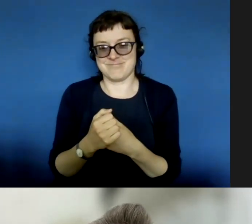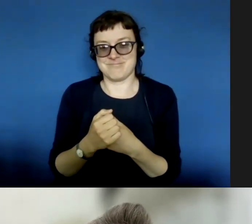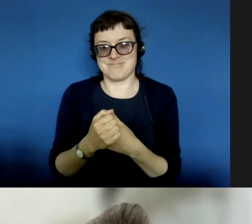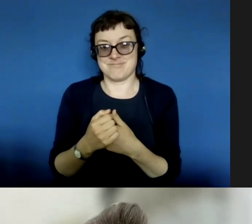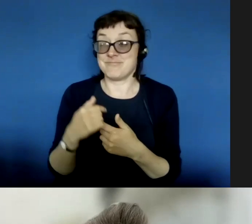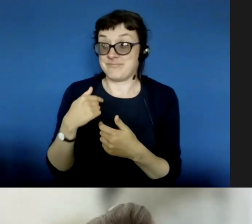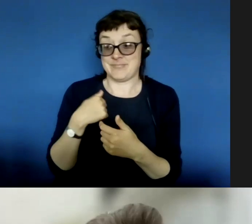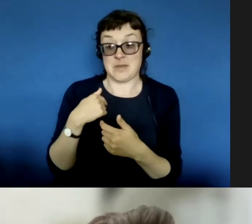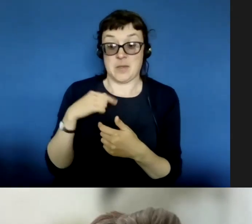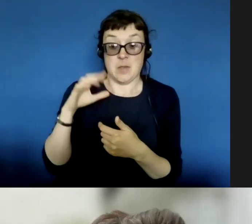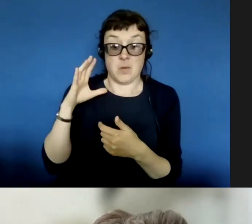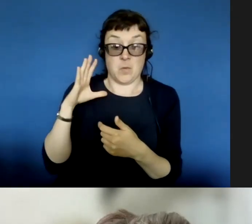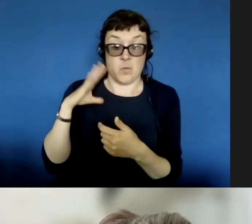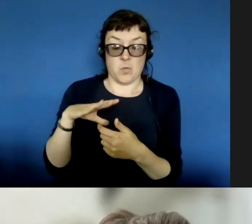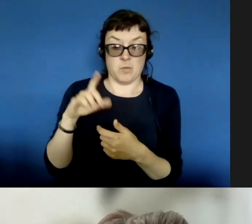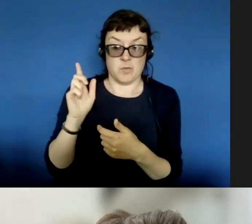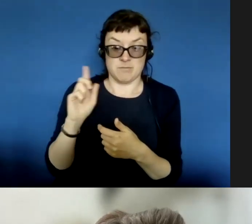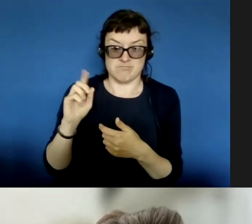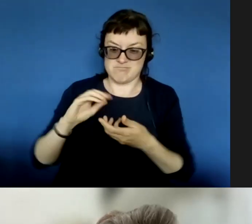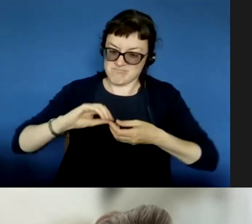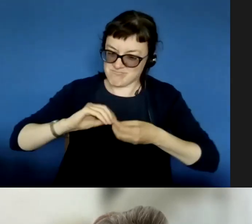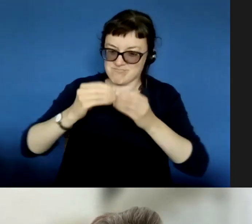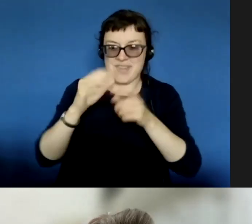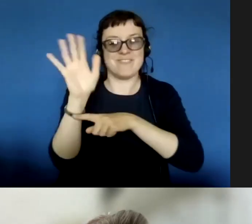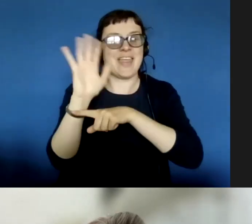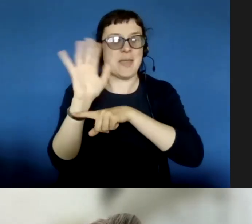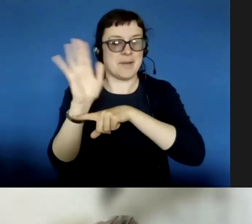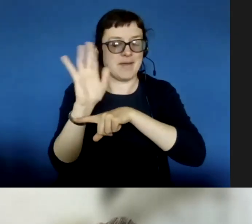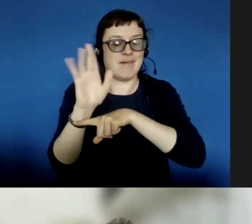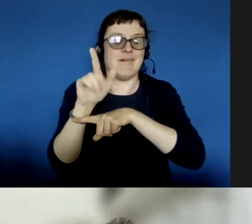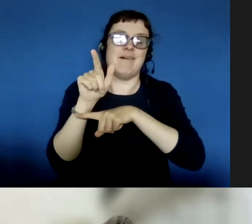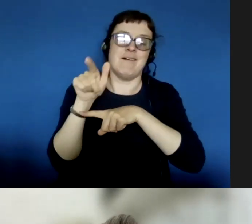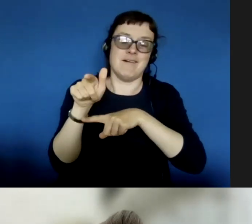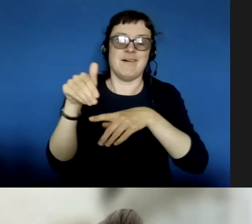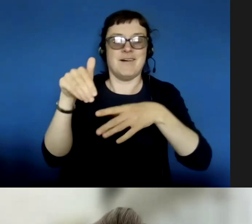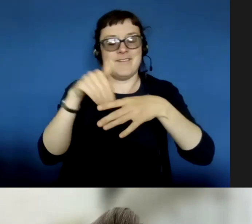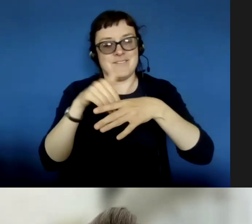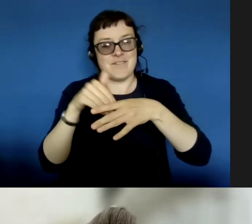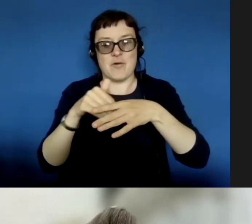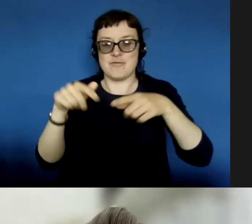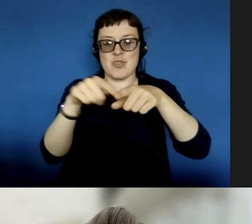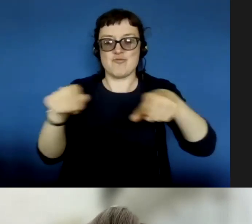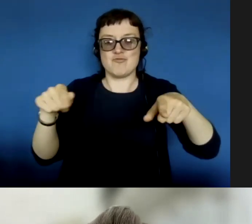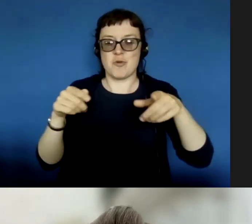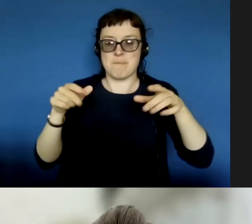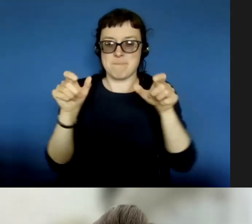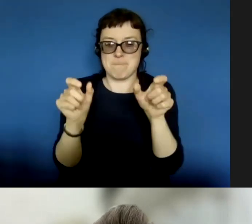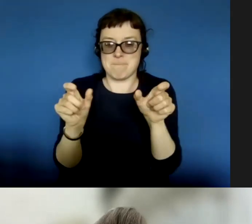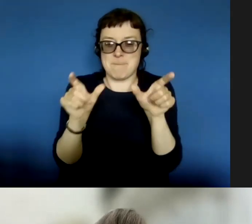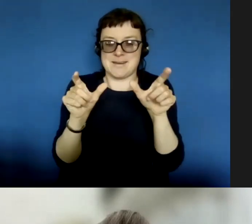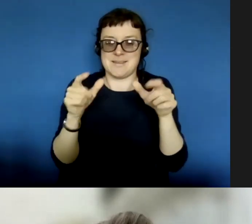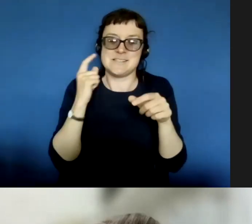I wanted to make a piece of film, and it would relate to the padded room that is in the